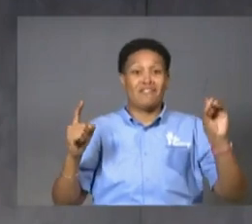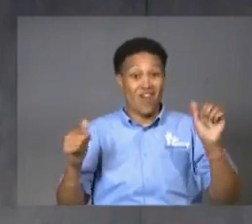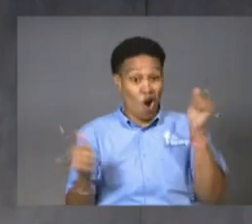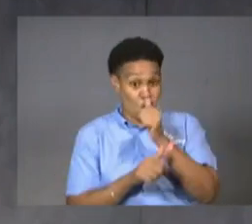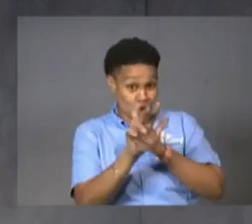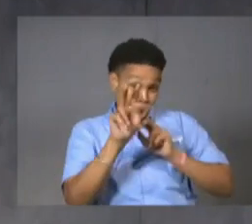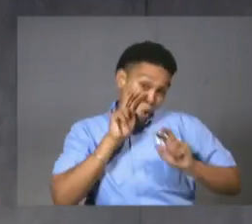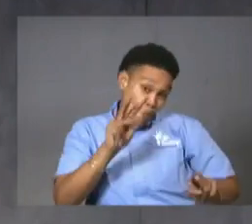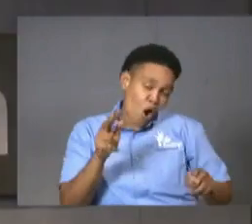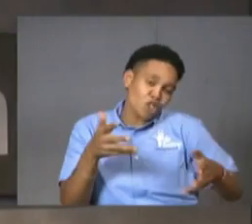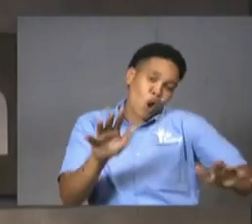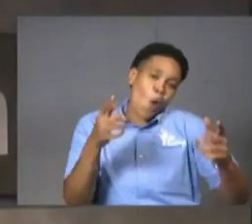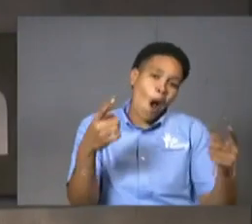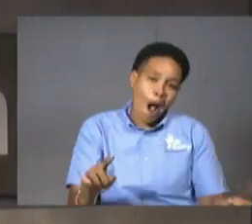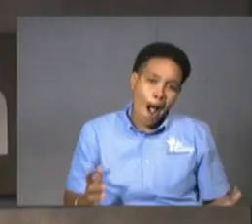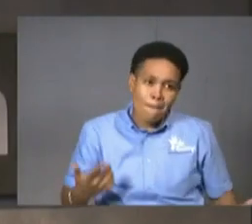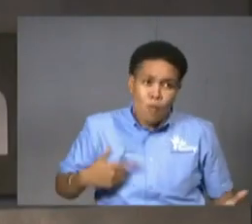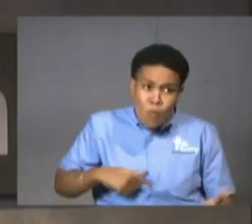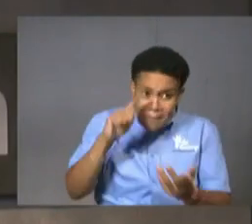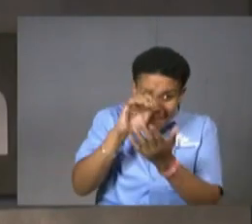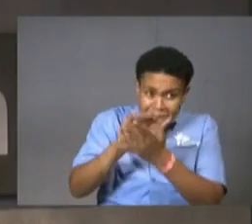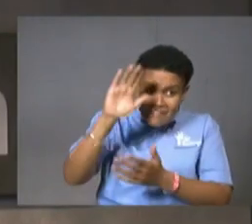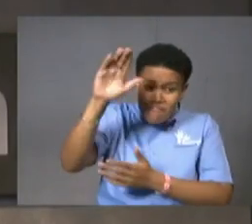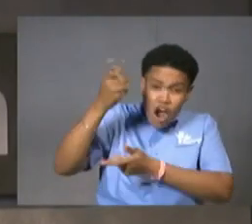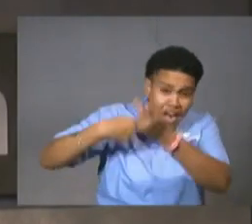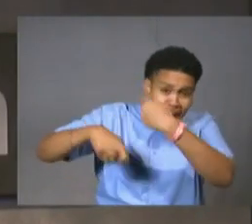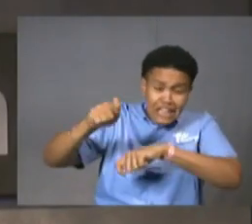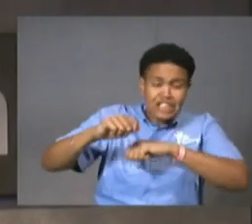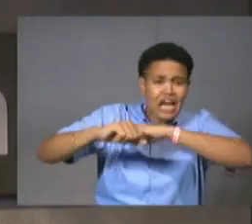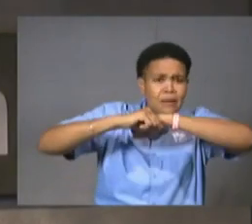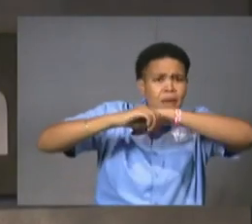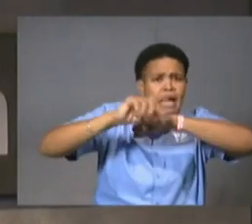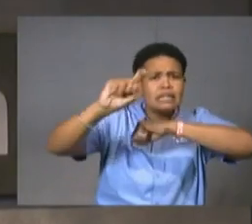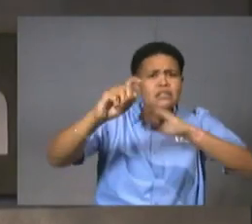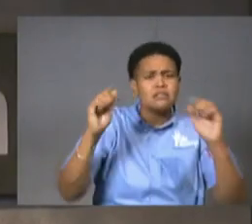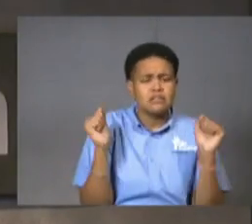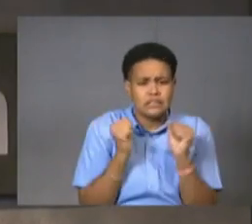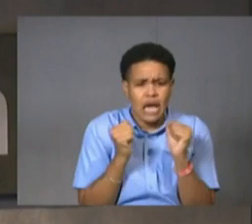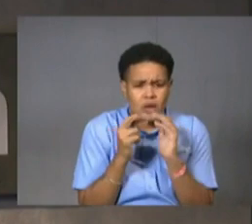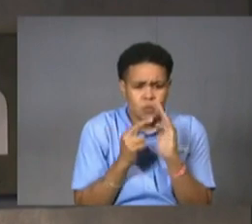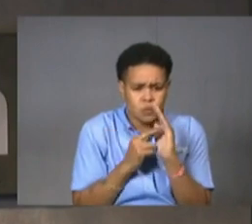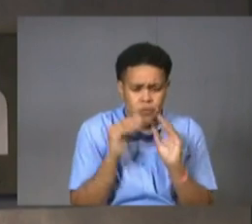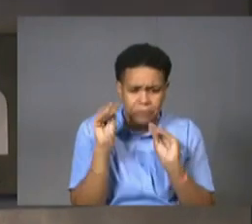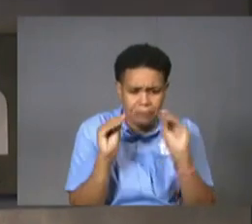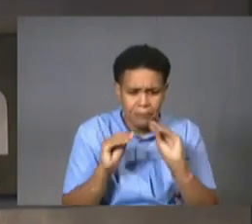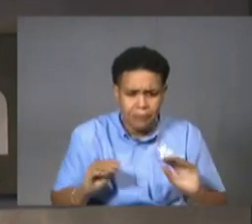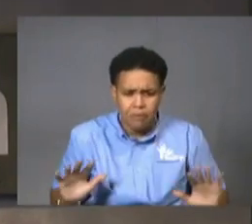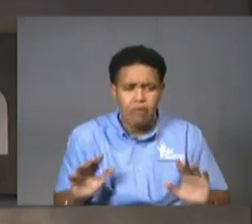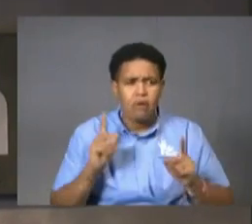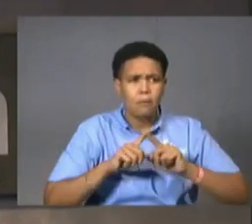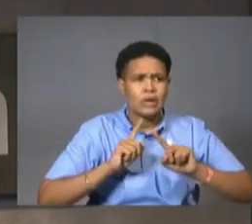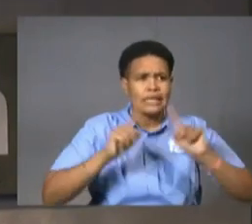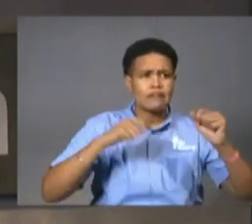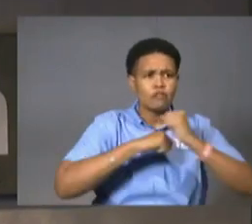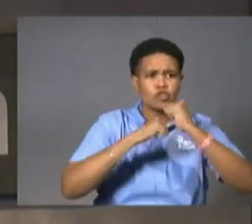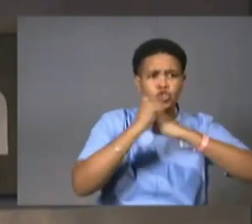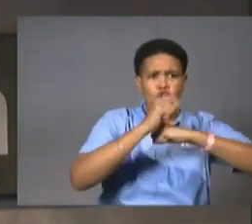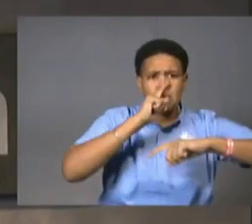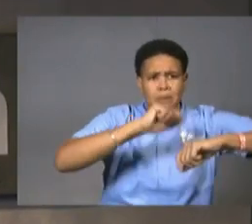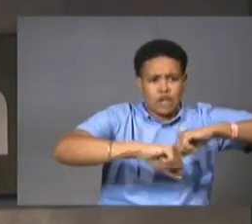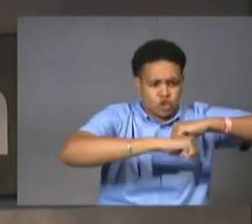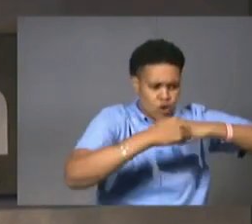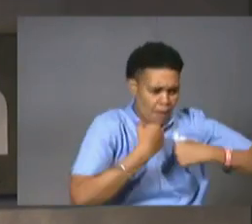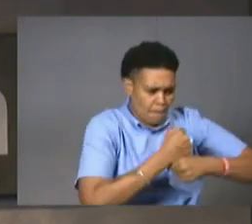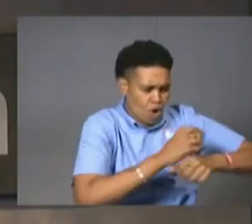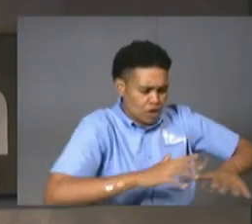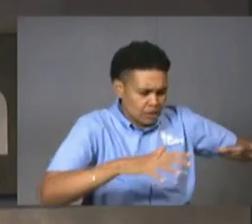happen. We believe the foreign exchange market needs tighter regulation and a different structure to ensure the productive sector get